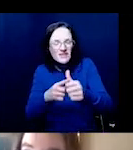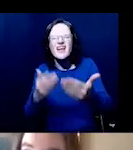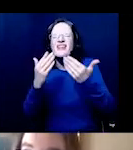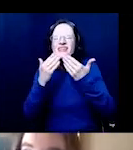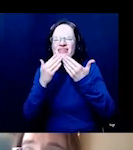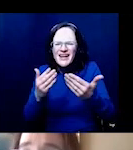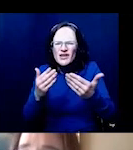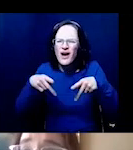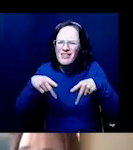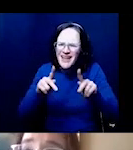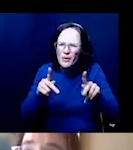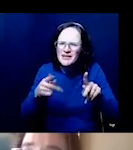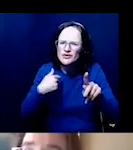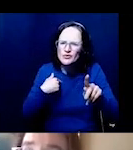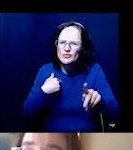speak.